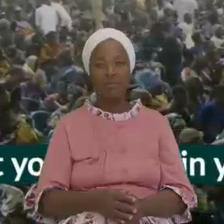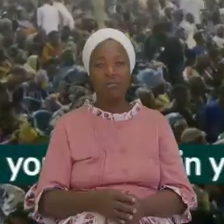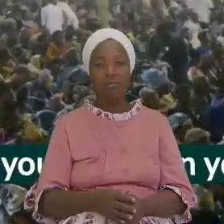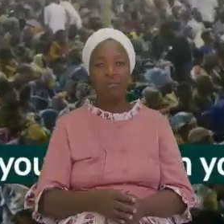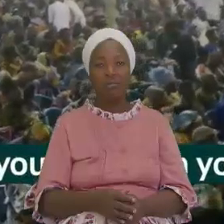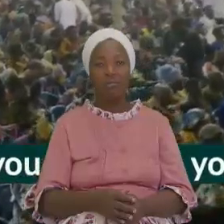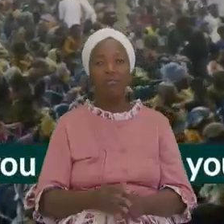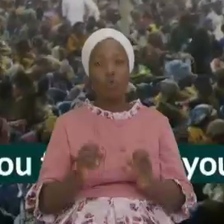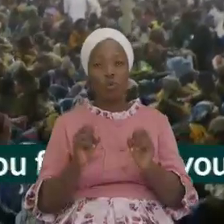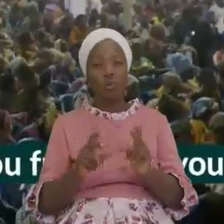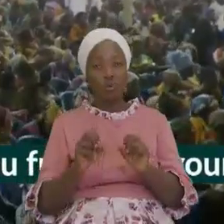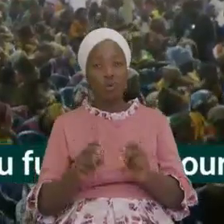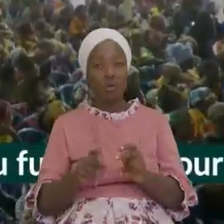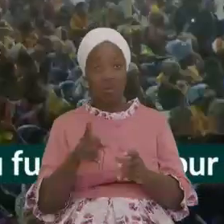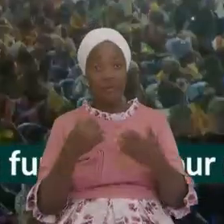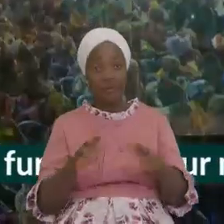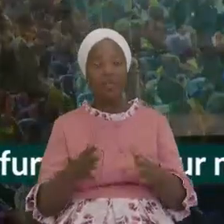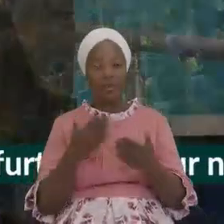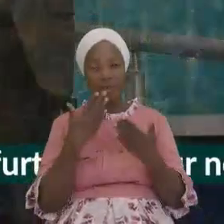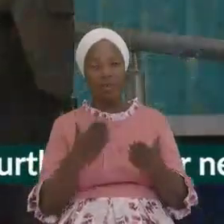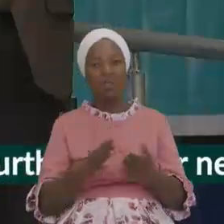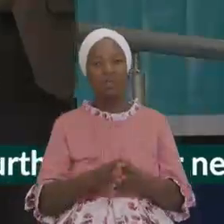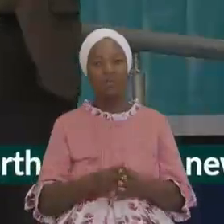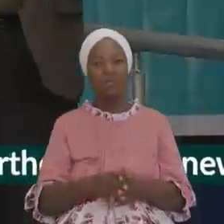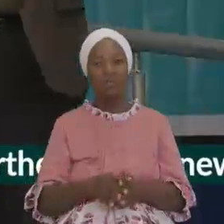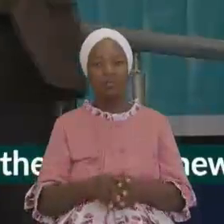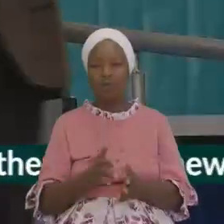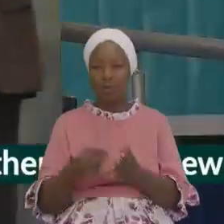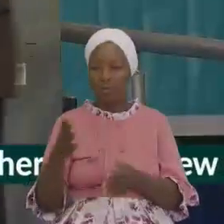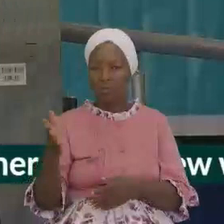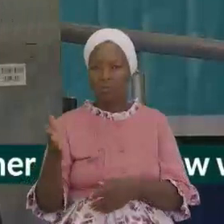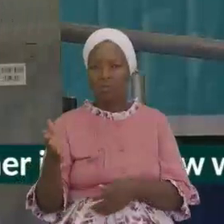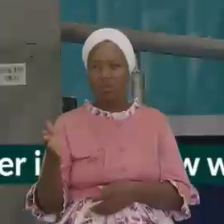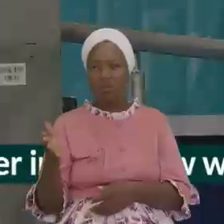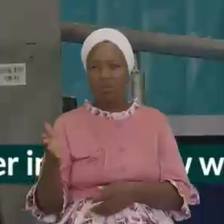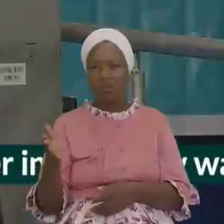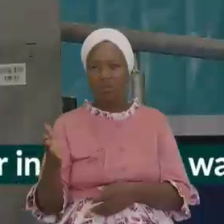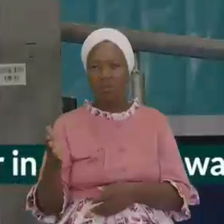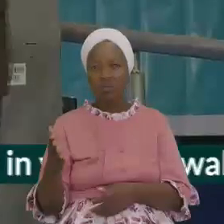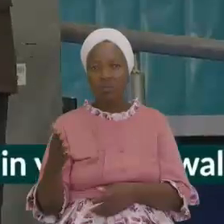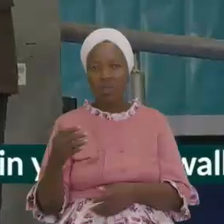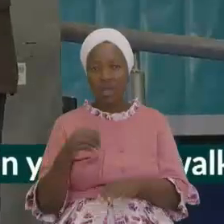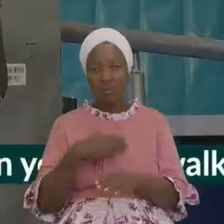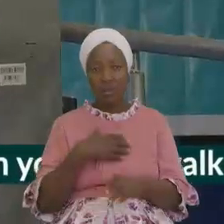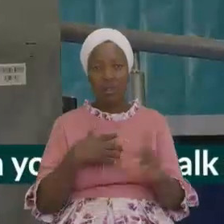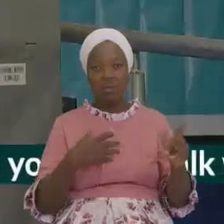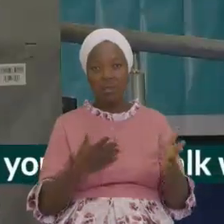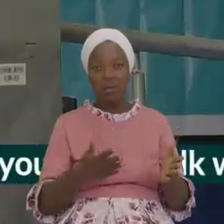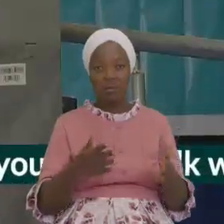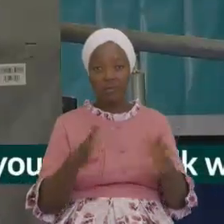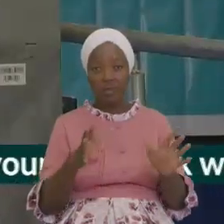Okay, at the back is finished. What of here? At my left hand, it's